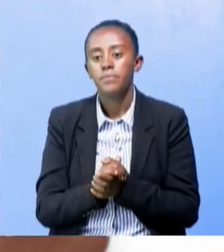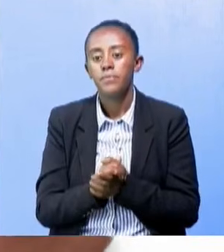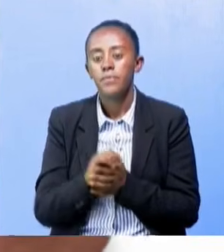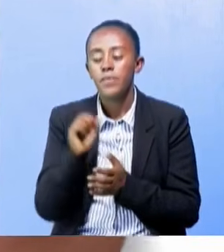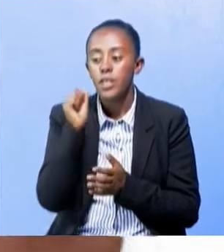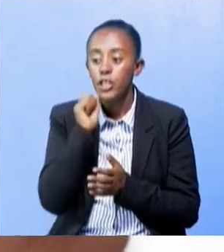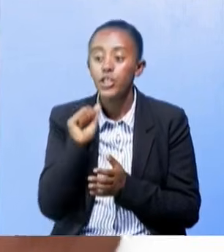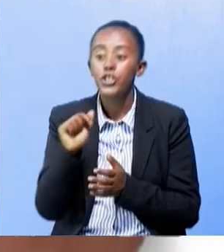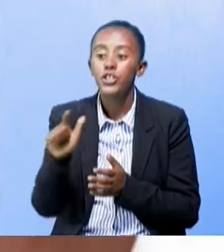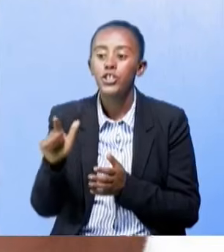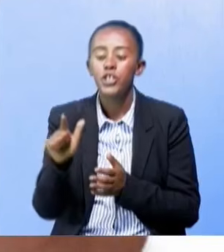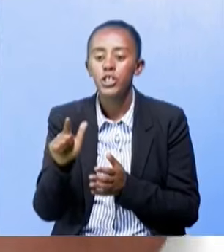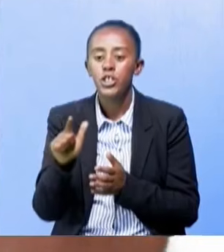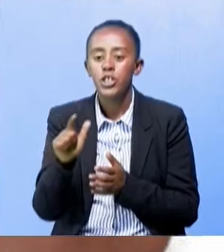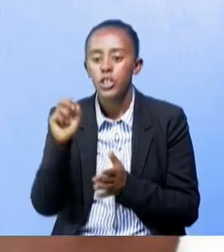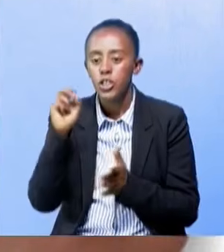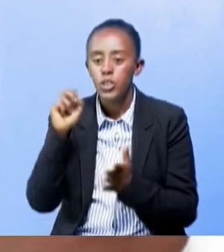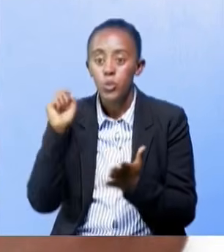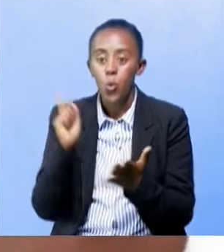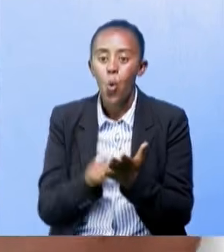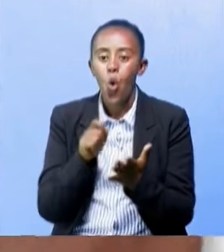she scored